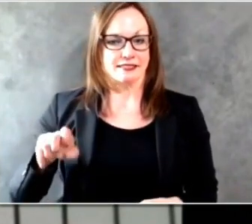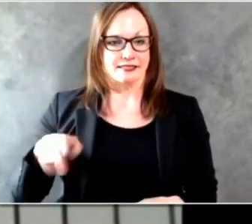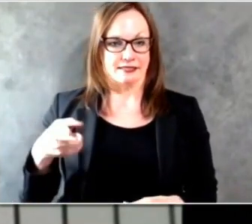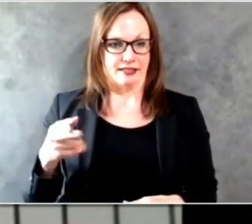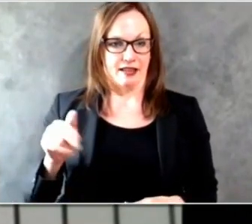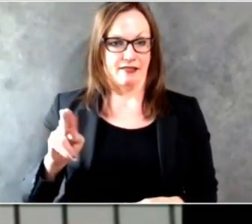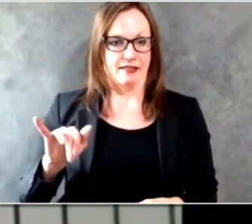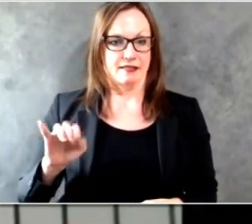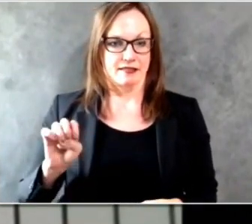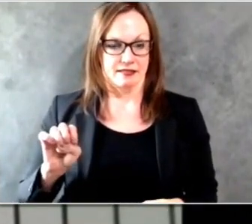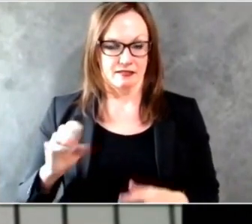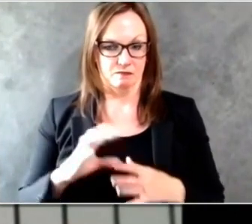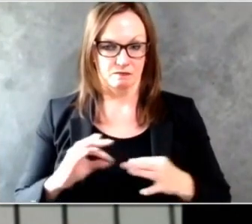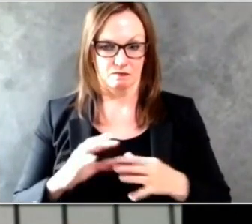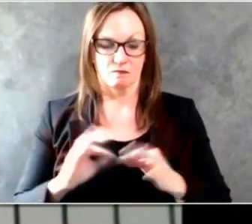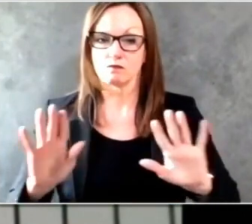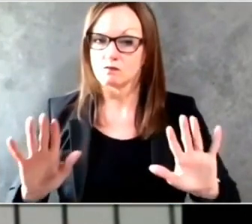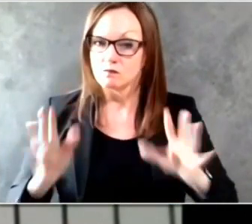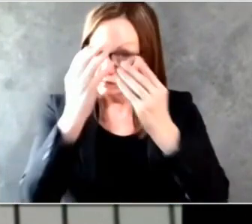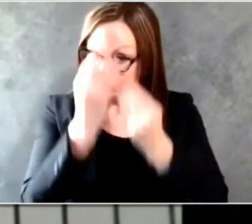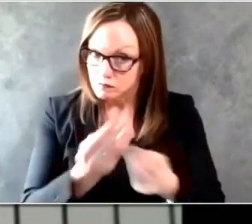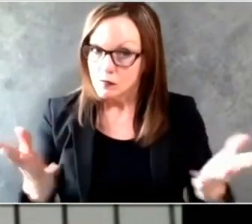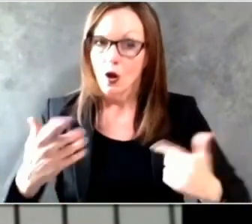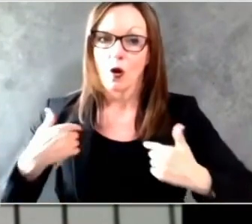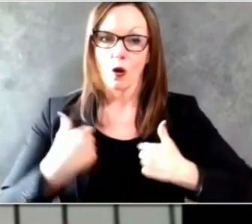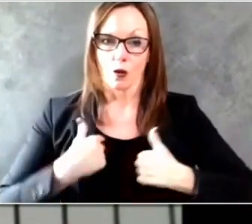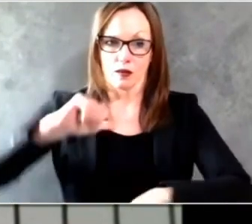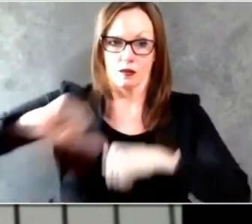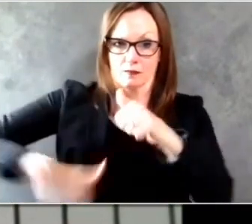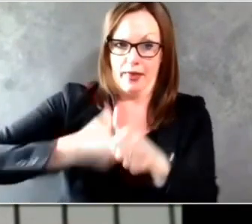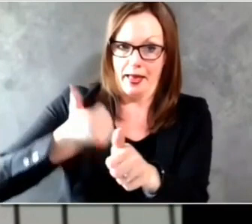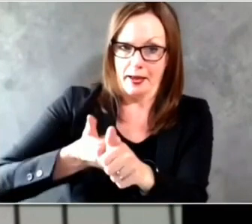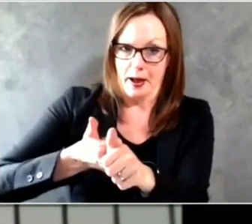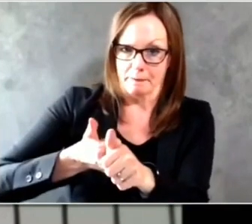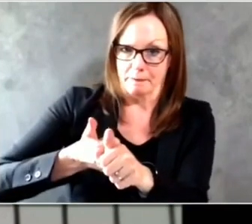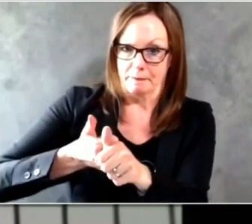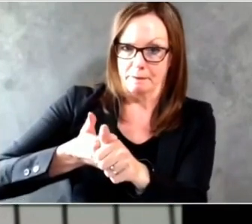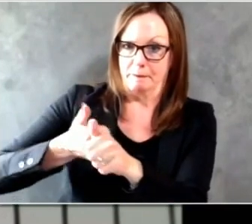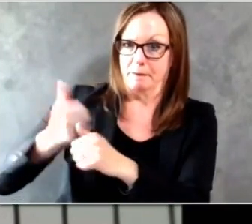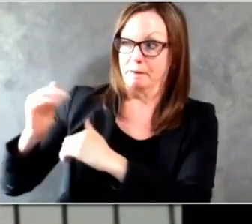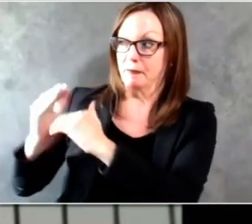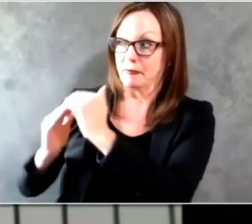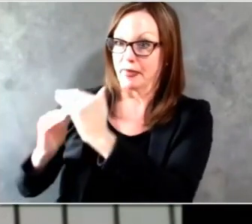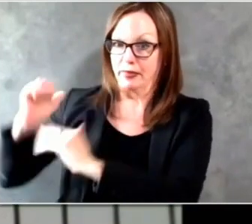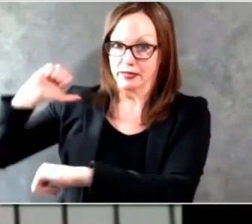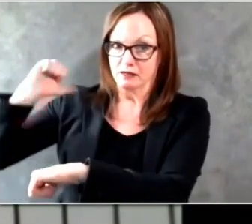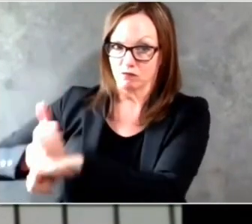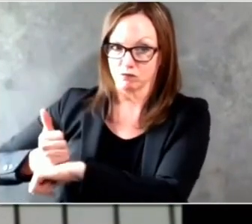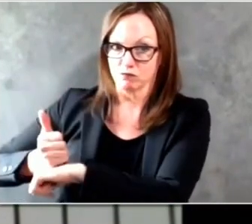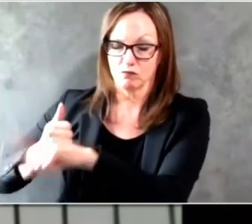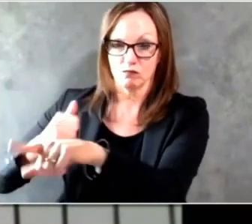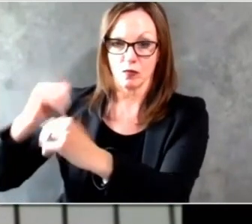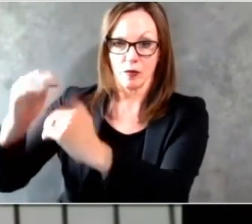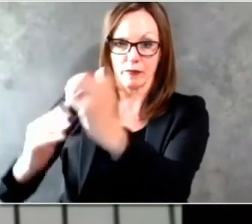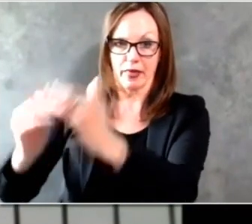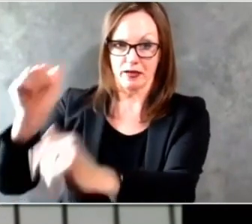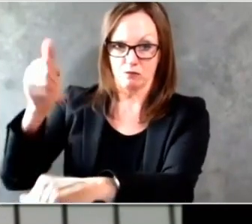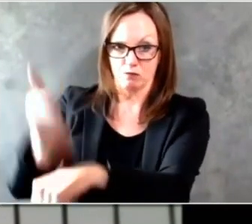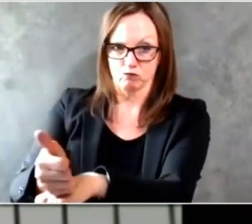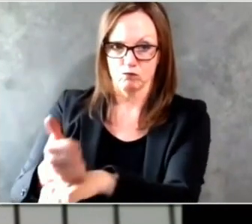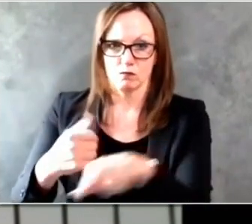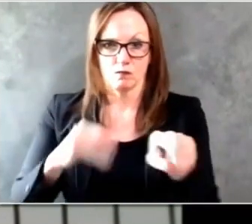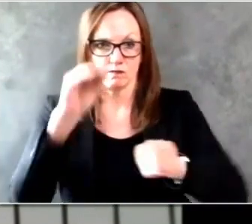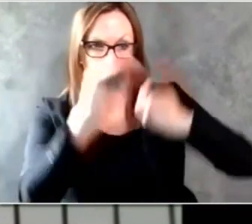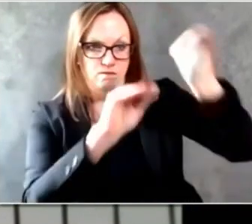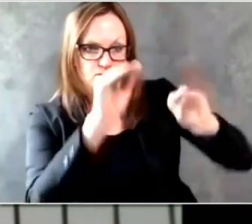That is planning that, we have to be prepared in the event that we need other places to